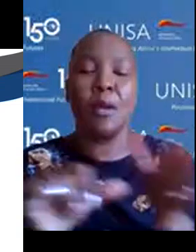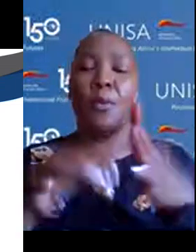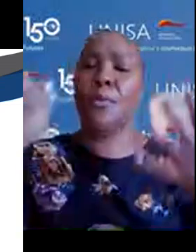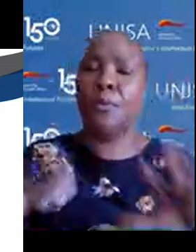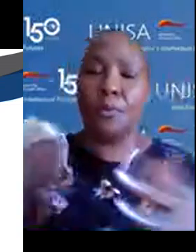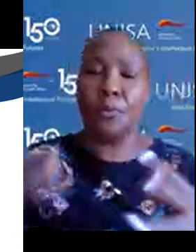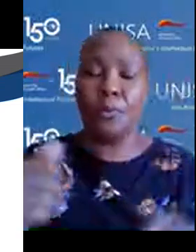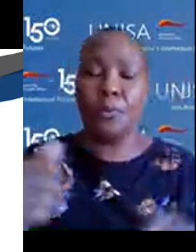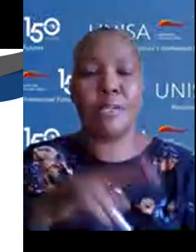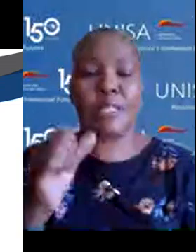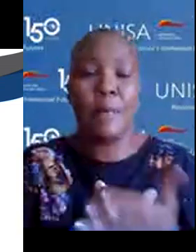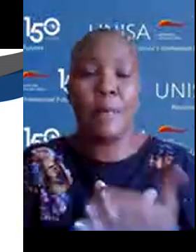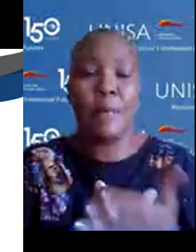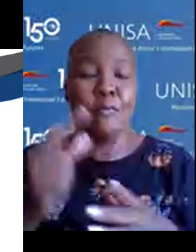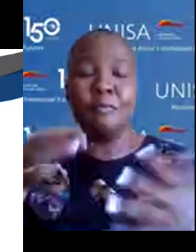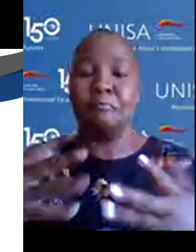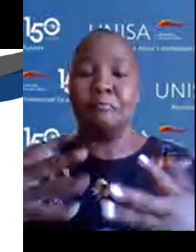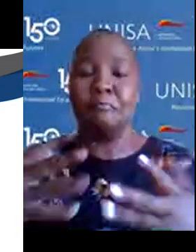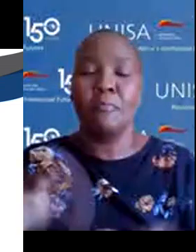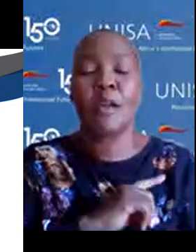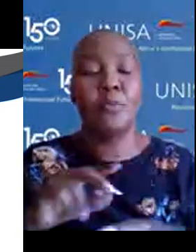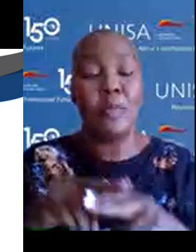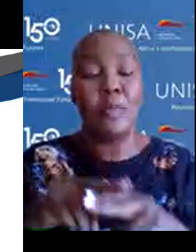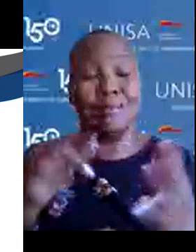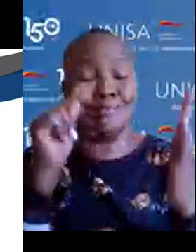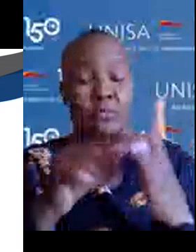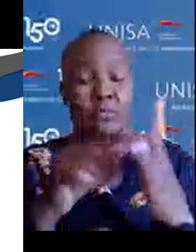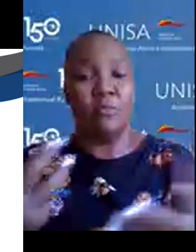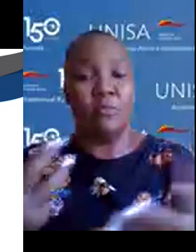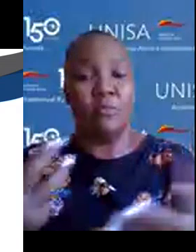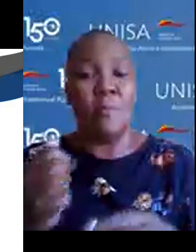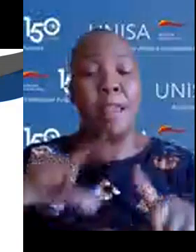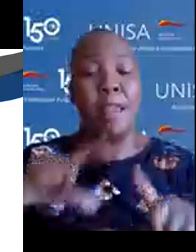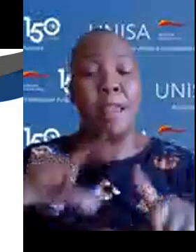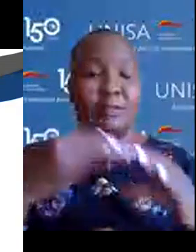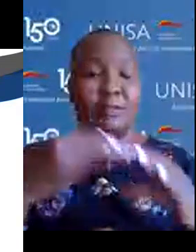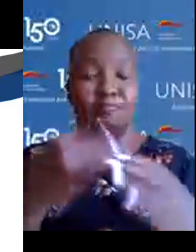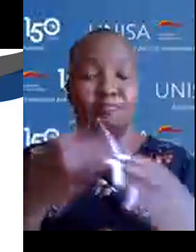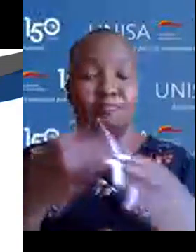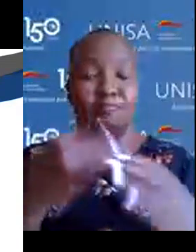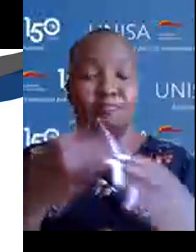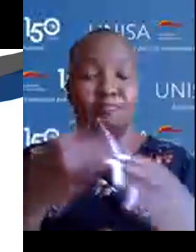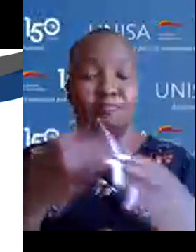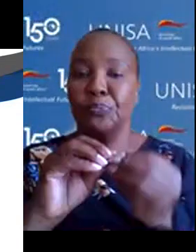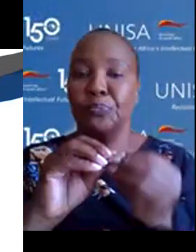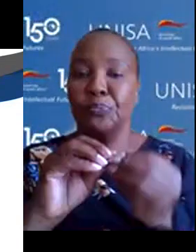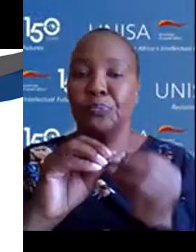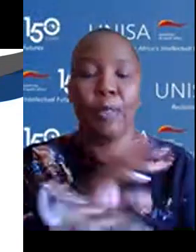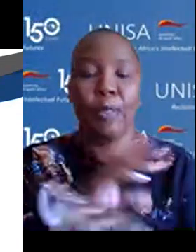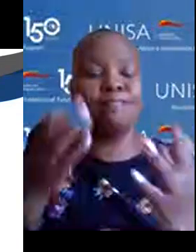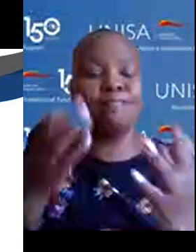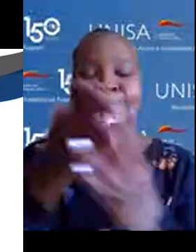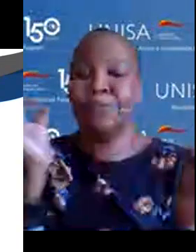already, because without it, your MyLife account will not be created and you will not be able to access it yet.